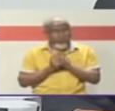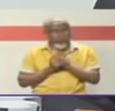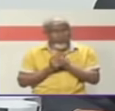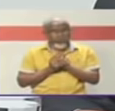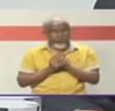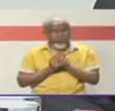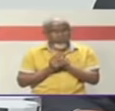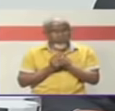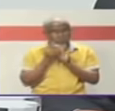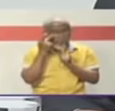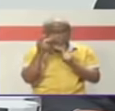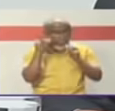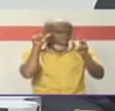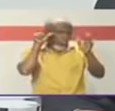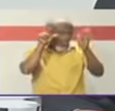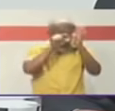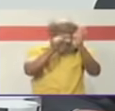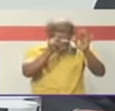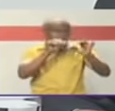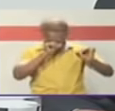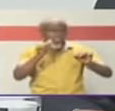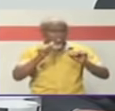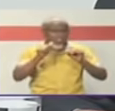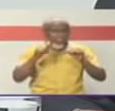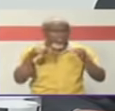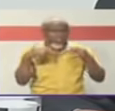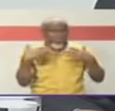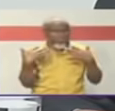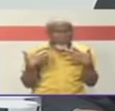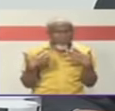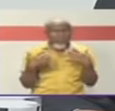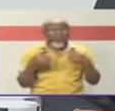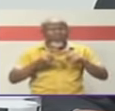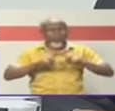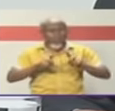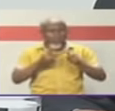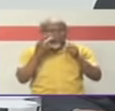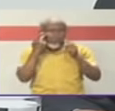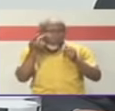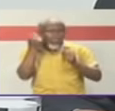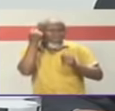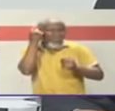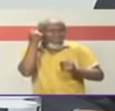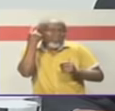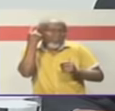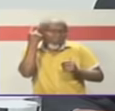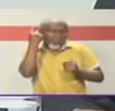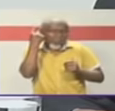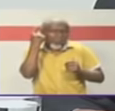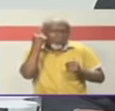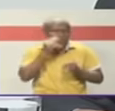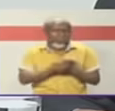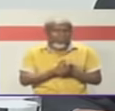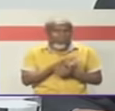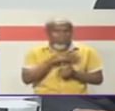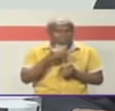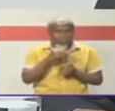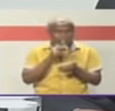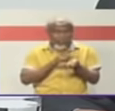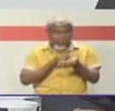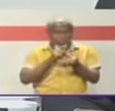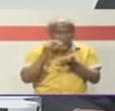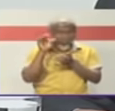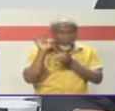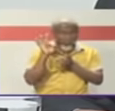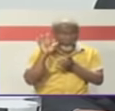come. And please pay attention to Dr. Osafo Fraser, where he explains the consequence of a